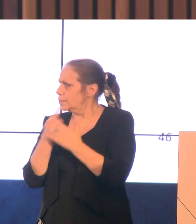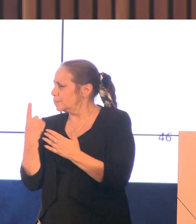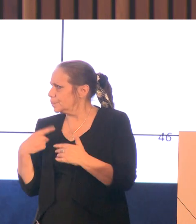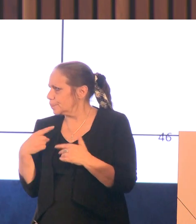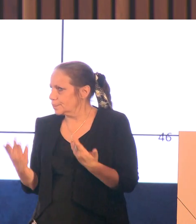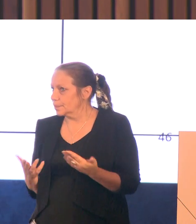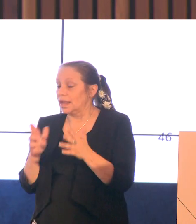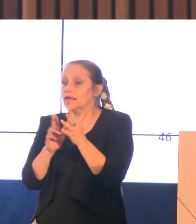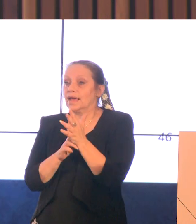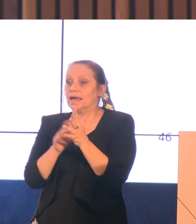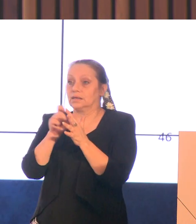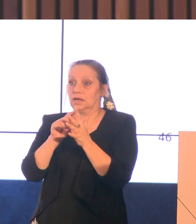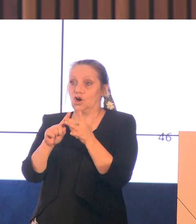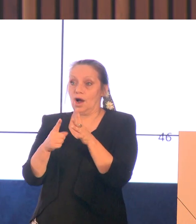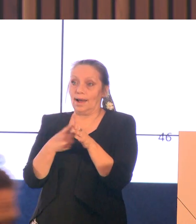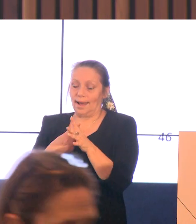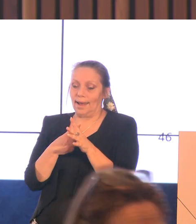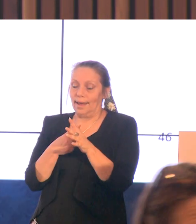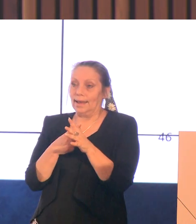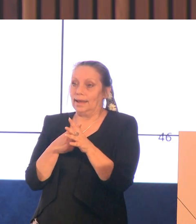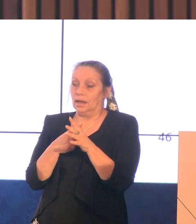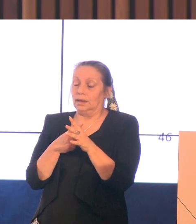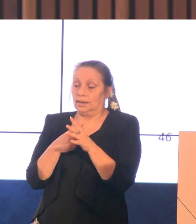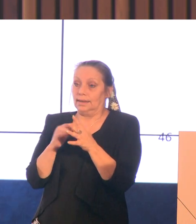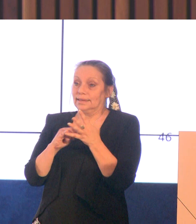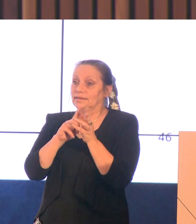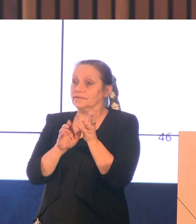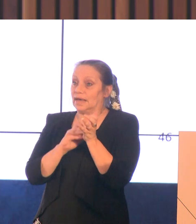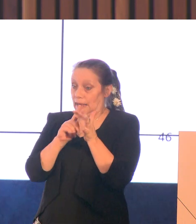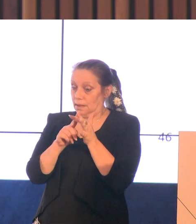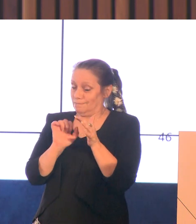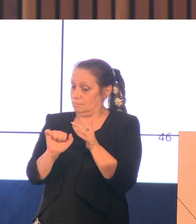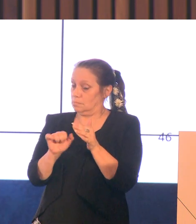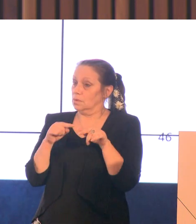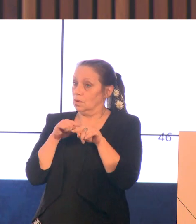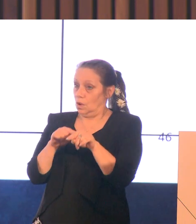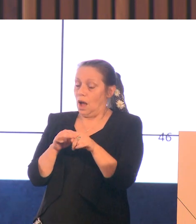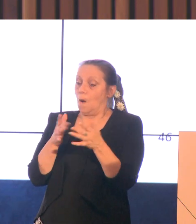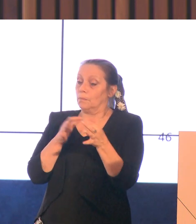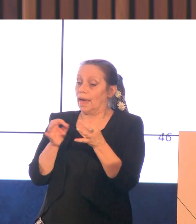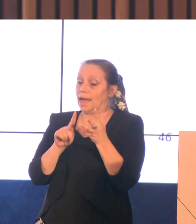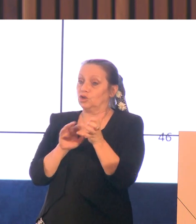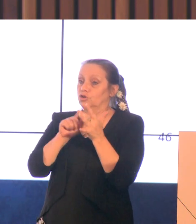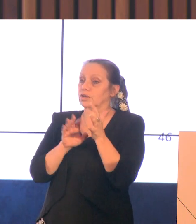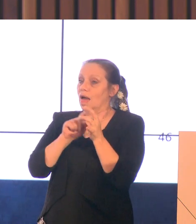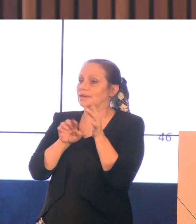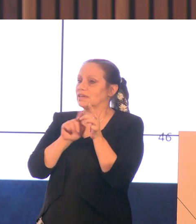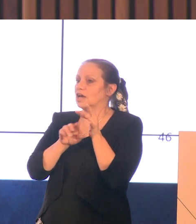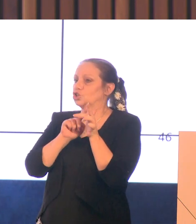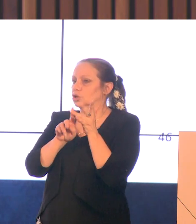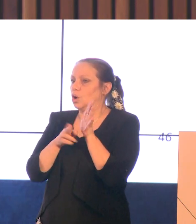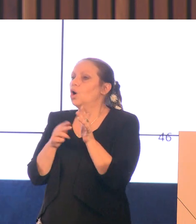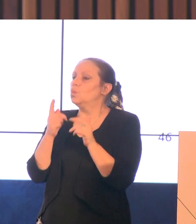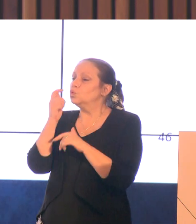The NDIA is running the scheme on the basis that plan utilisation will soon go